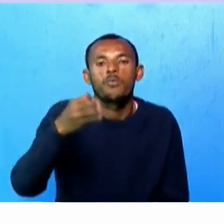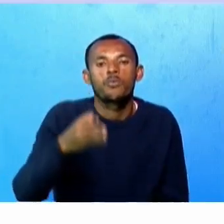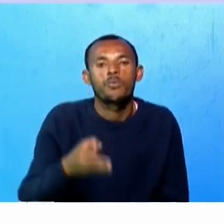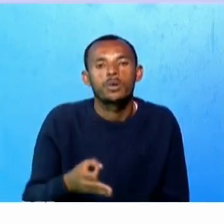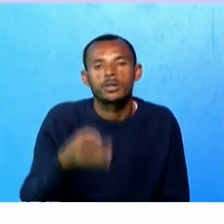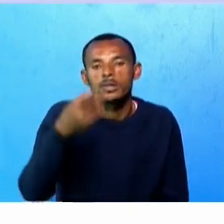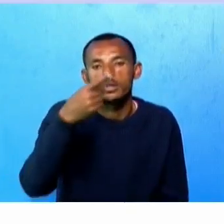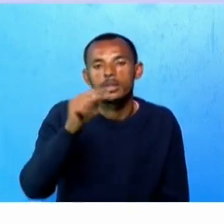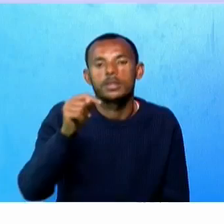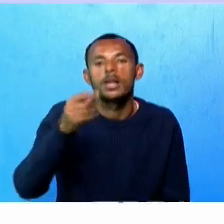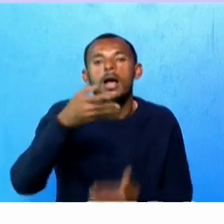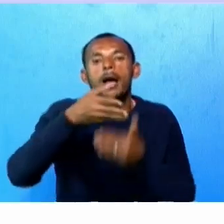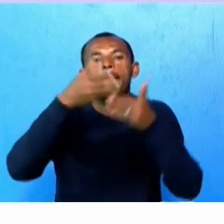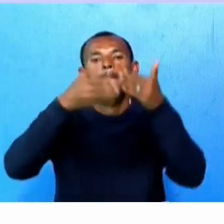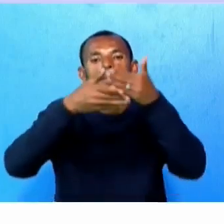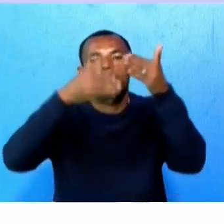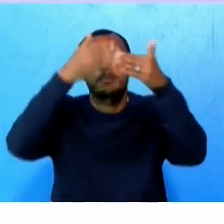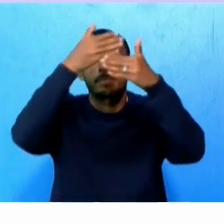the apartment?